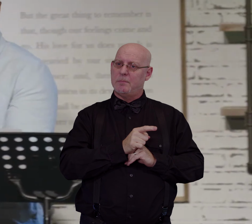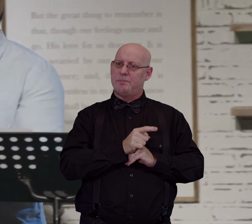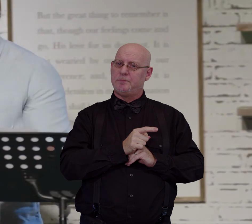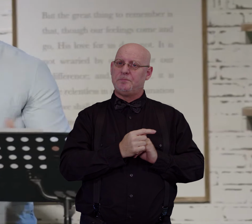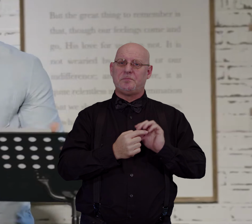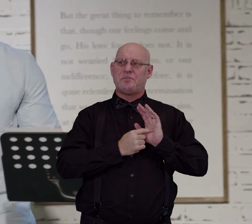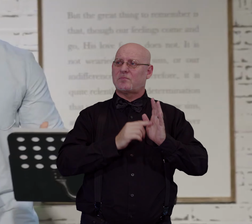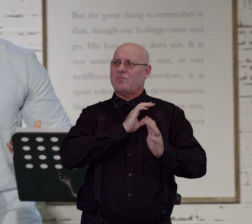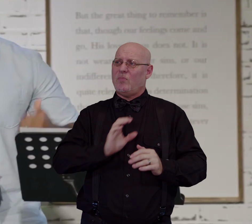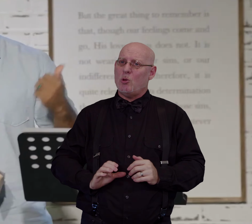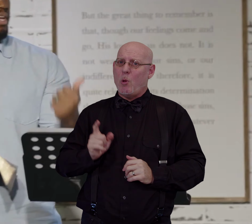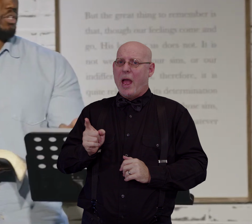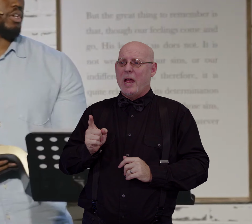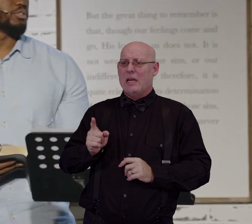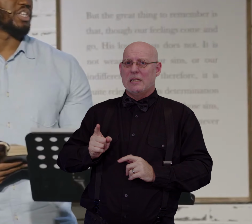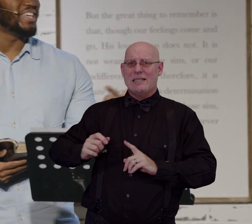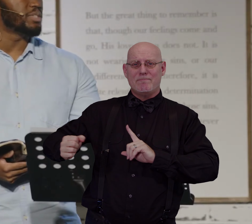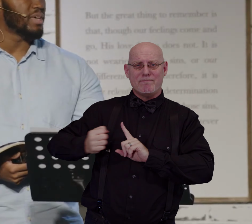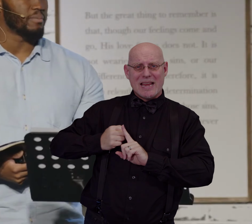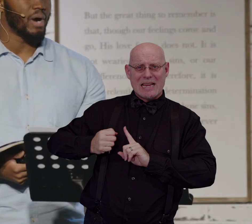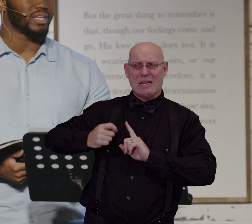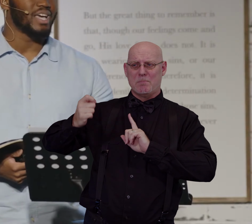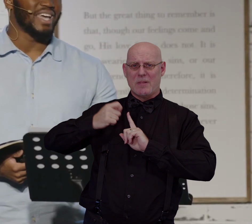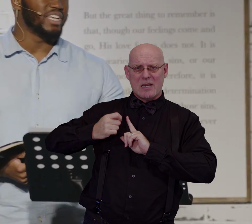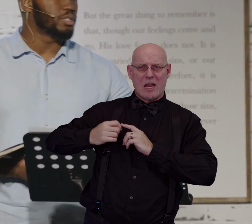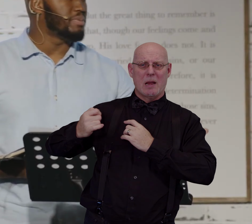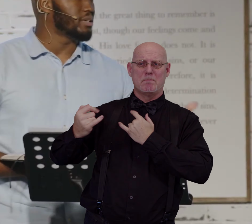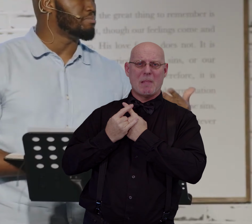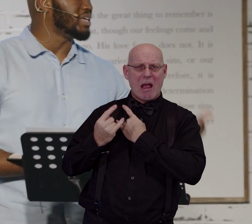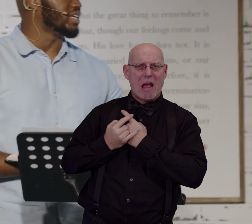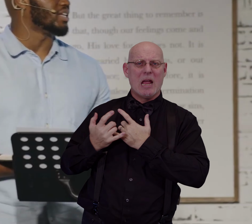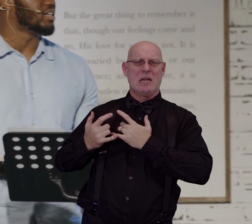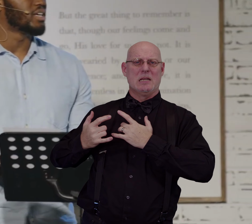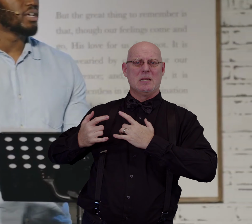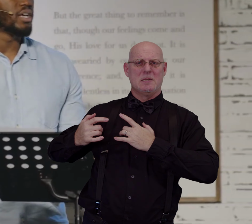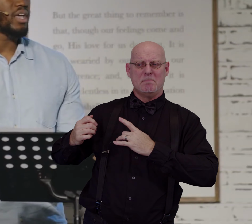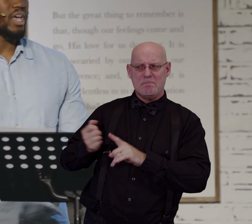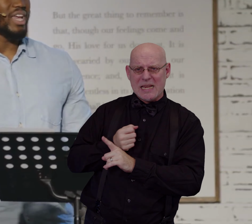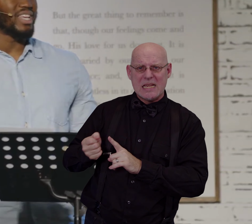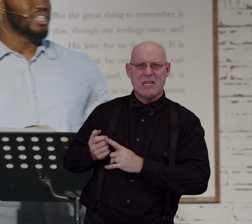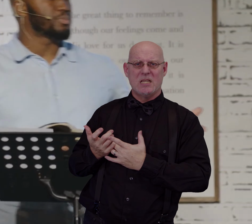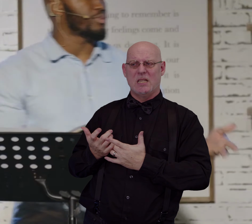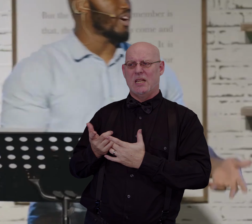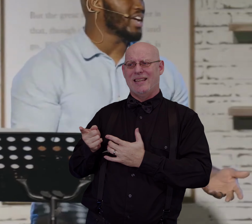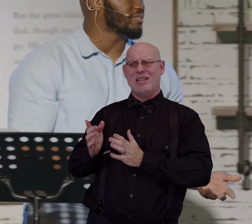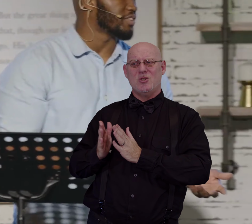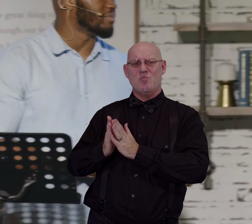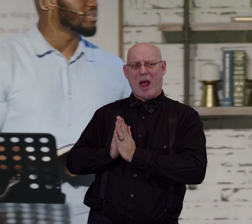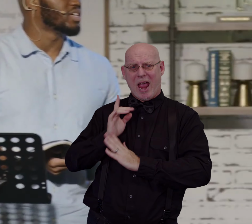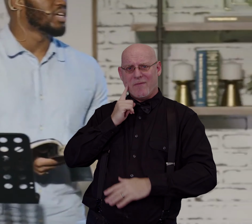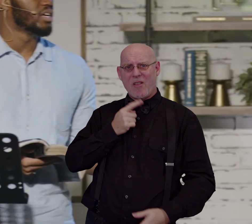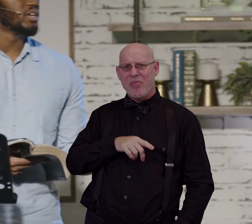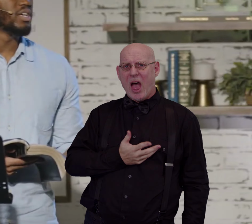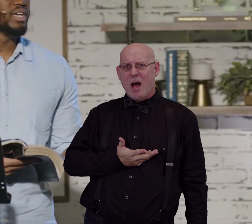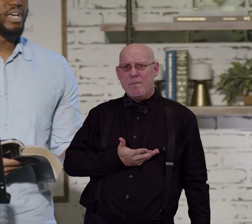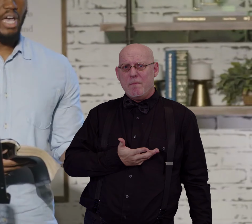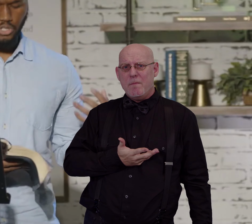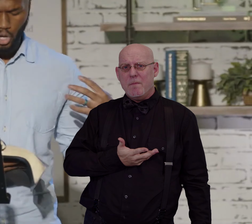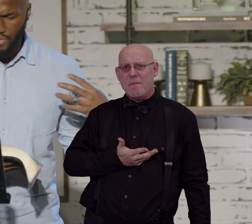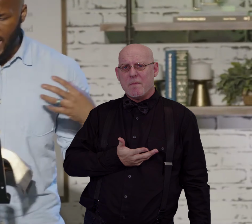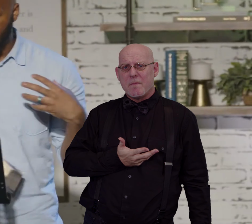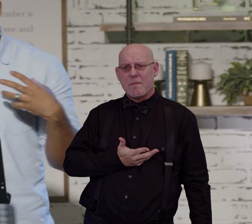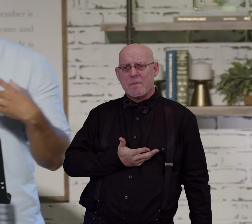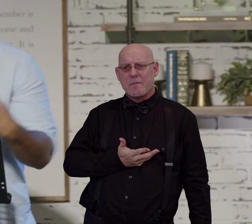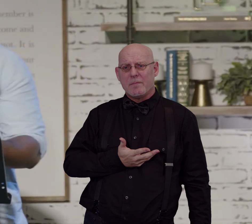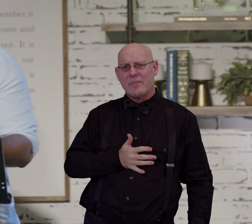even the example of Christ when he's being assaulted, he's being mocked, he's being beaten, and he's praying for them. And